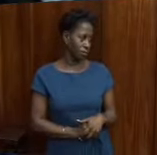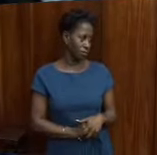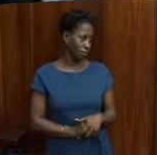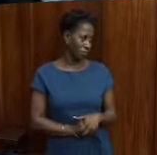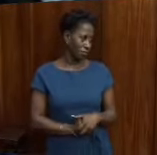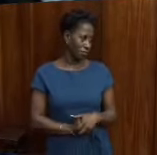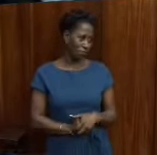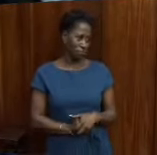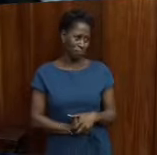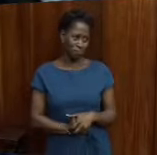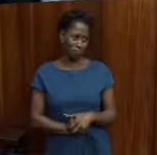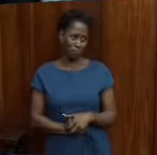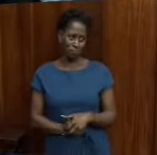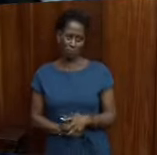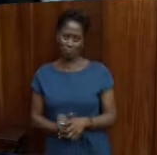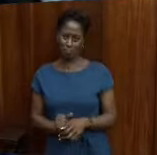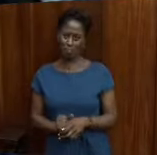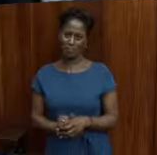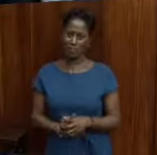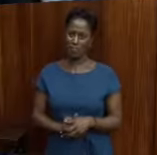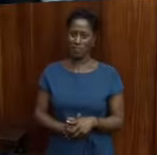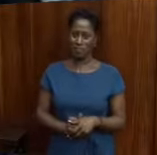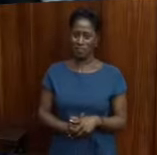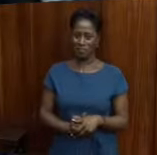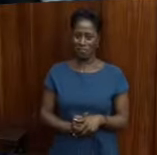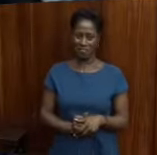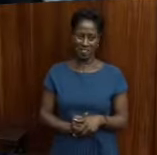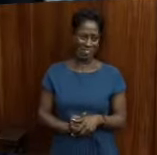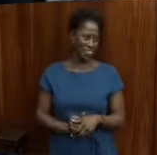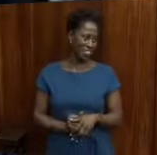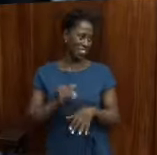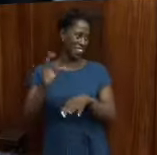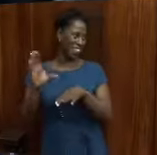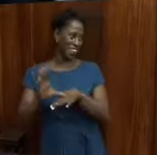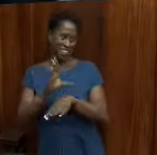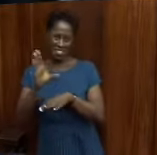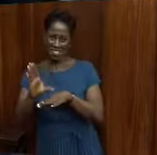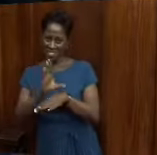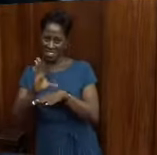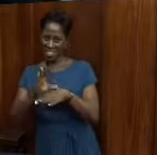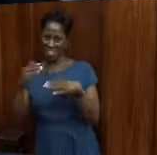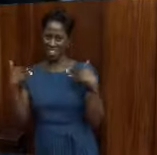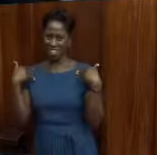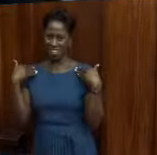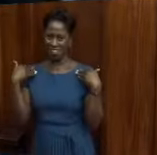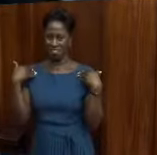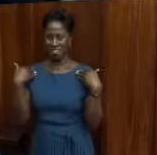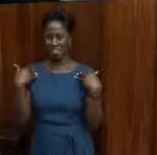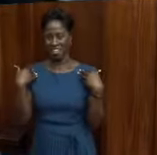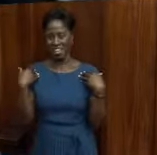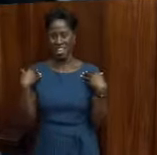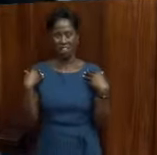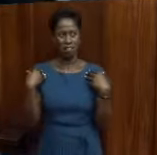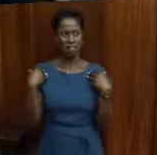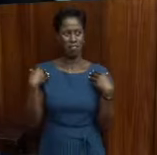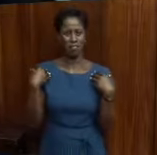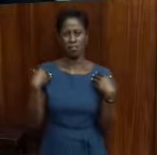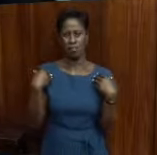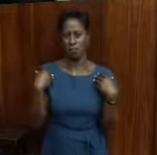Mr. Speaker, Castries has a rich, vibrant culture and heritage with acclaimed landmarks such as the Cathedral of the